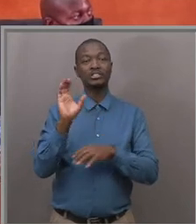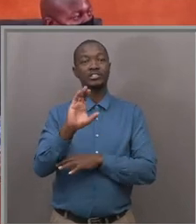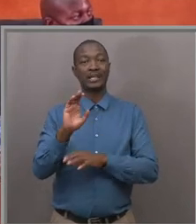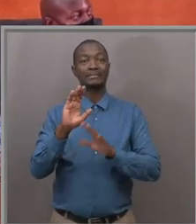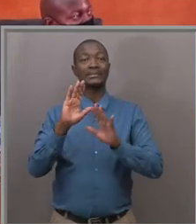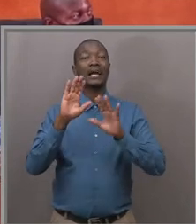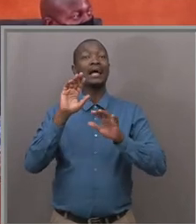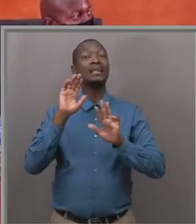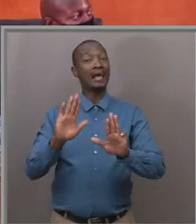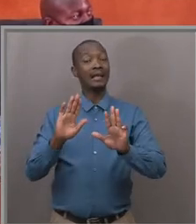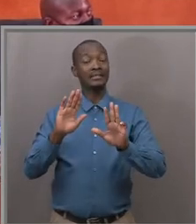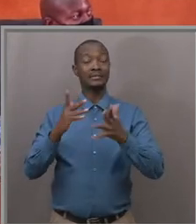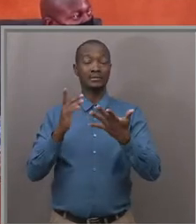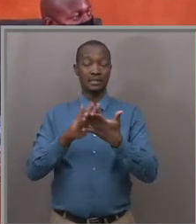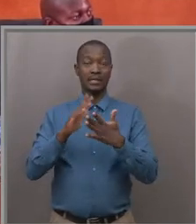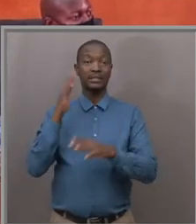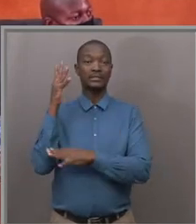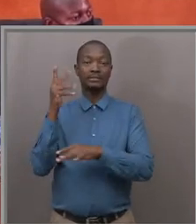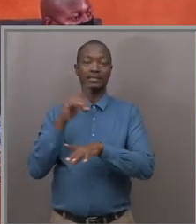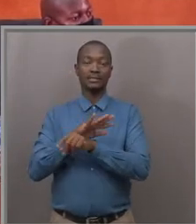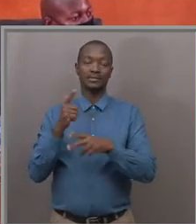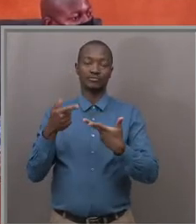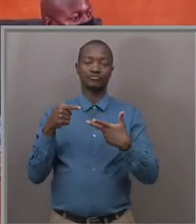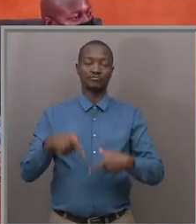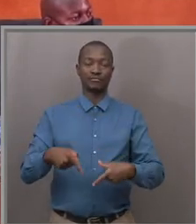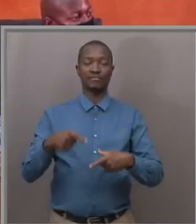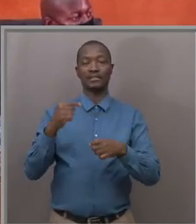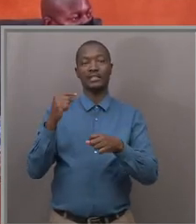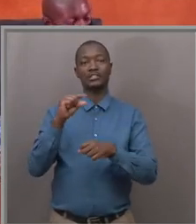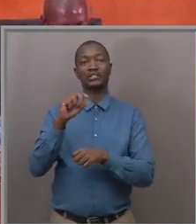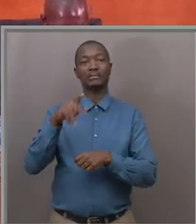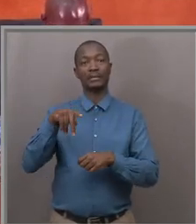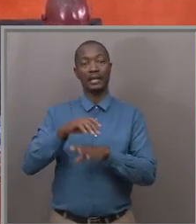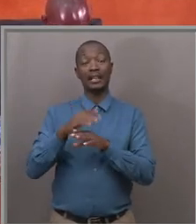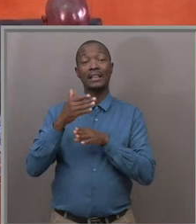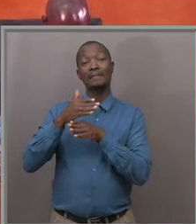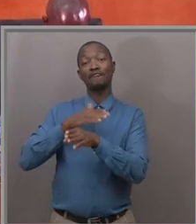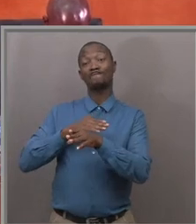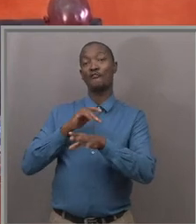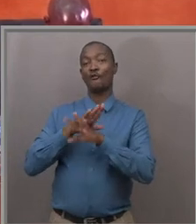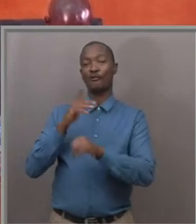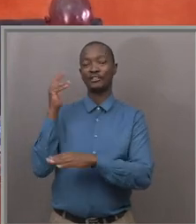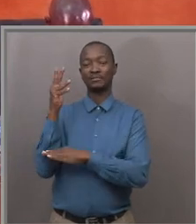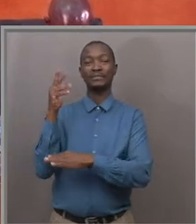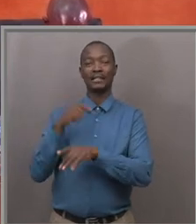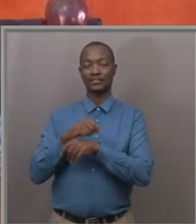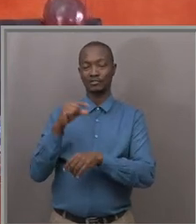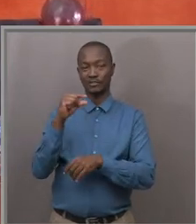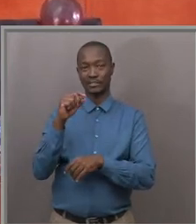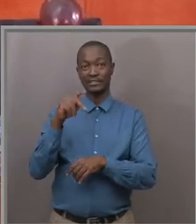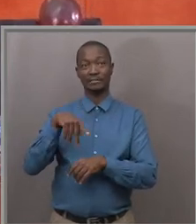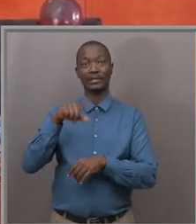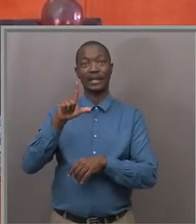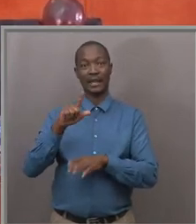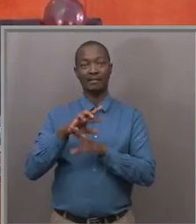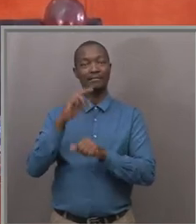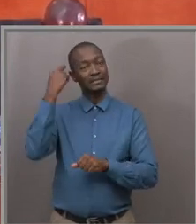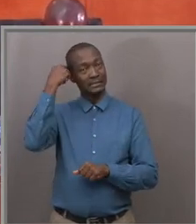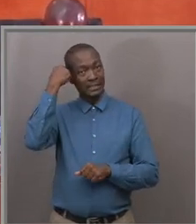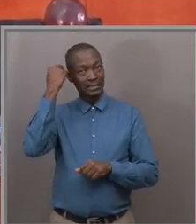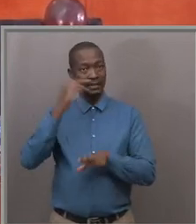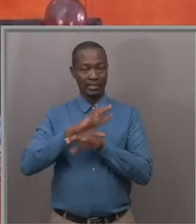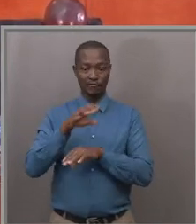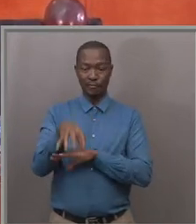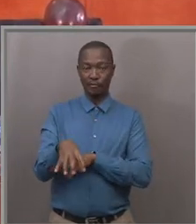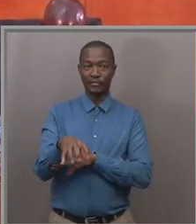the provincial legislatures in South Africa, former speakers of the Gauteng Provincial Legislature, secretaries of the provincial